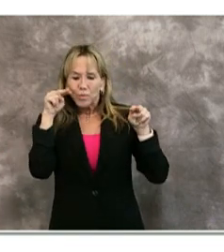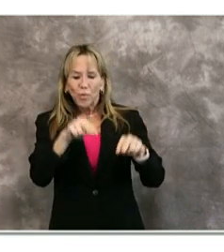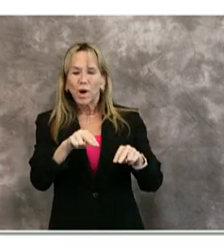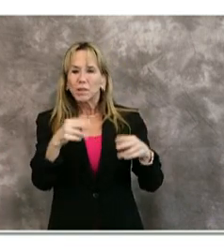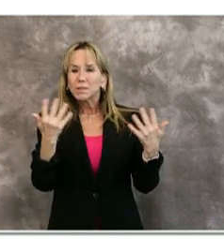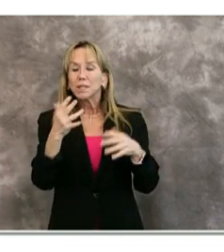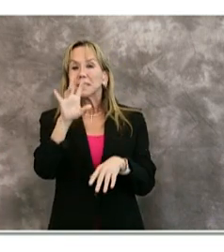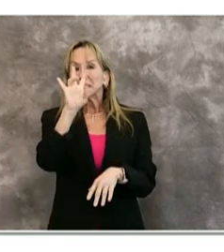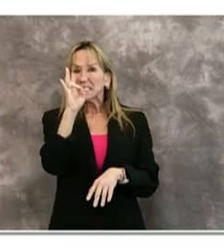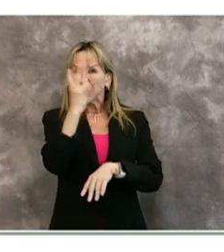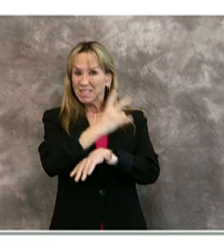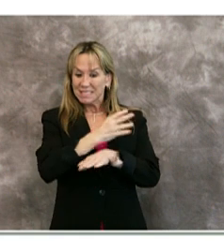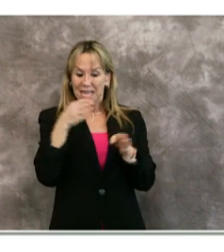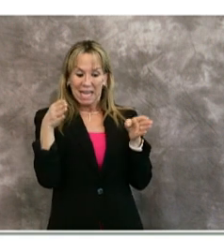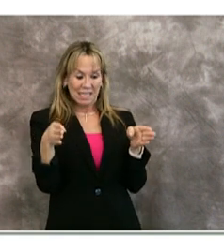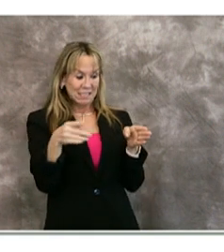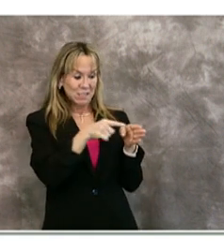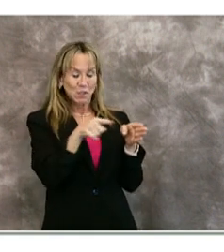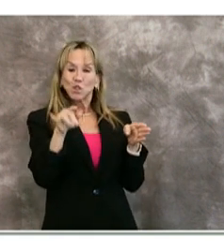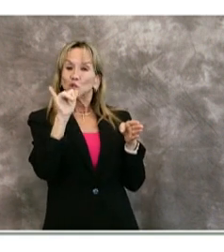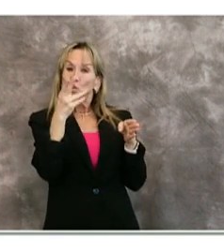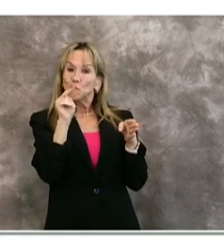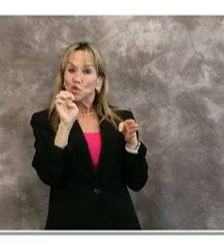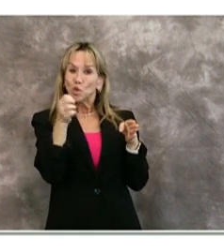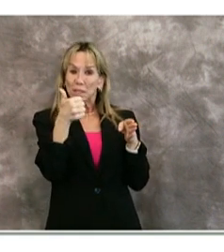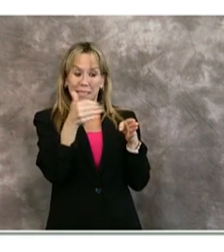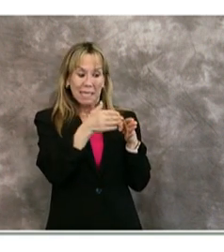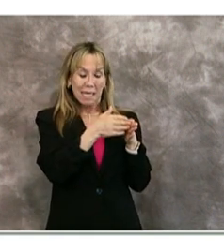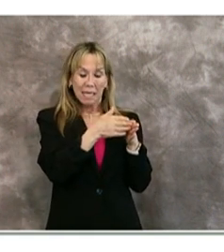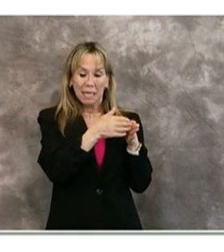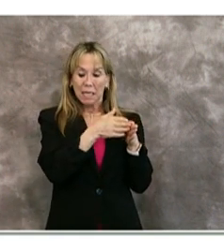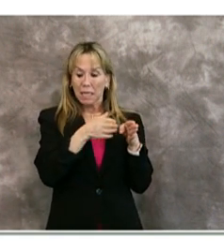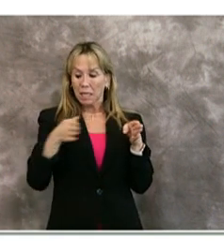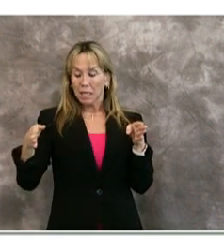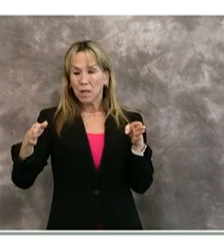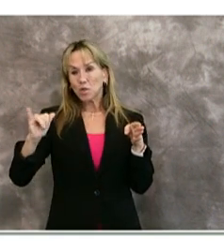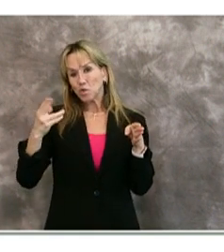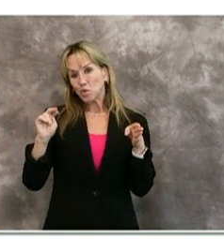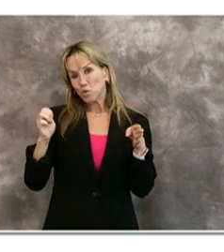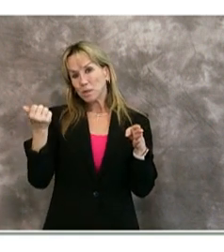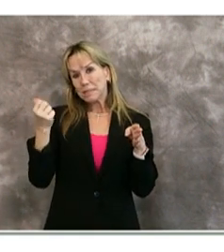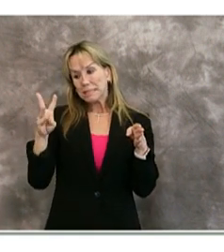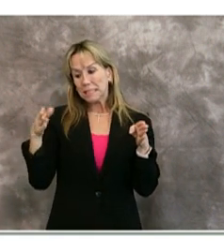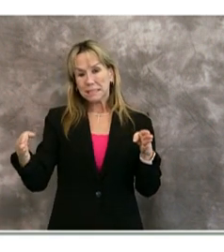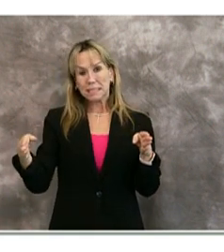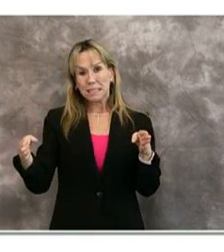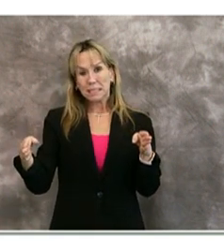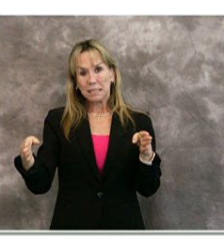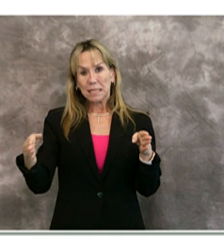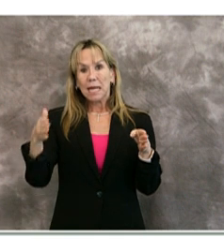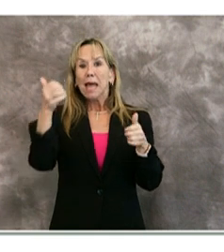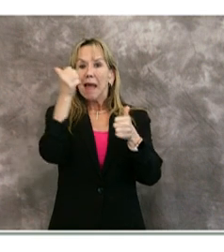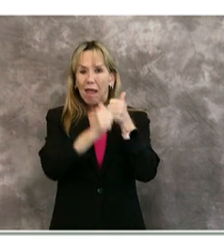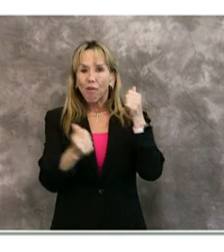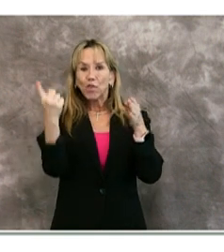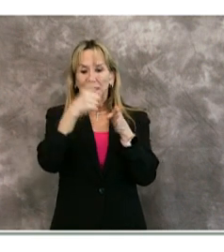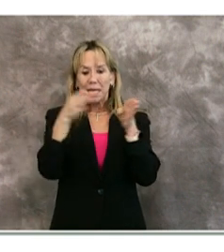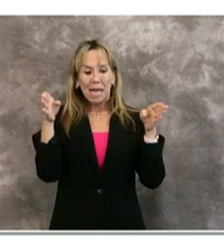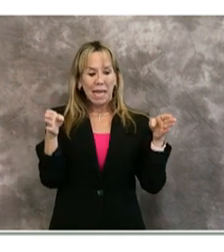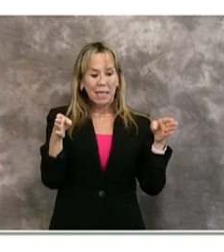is from June 10th through June 16th. And every day, a day will drop